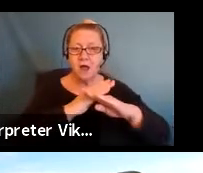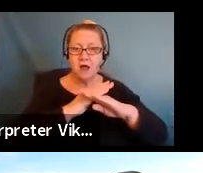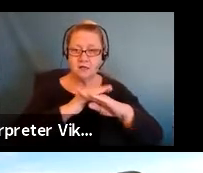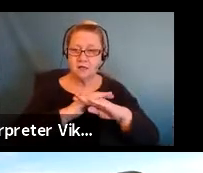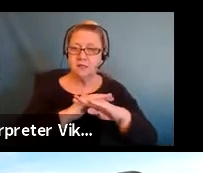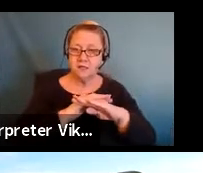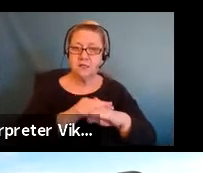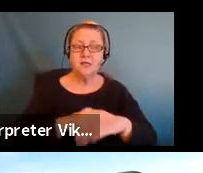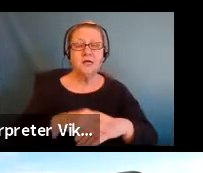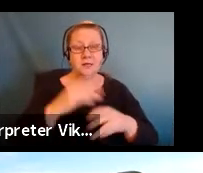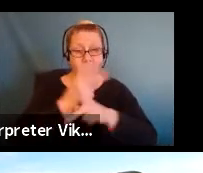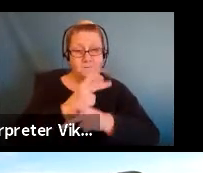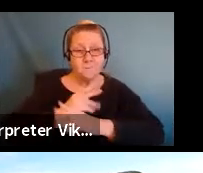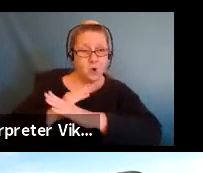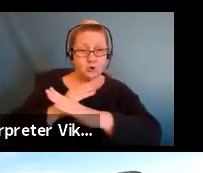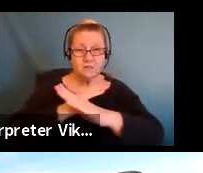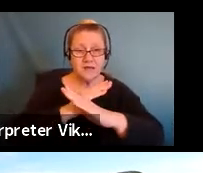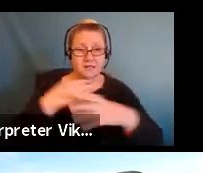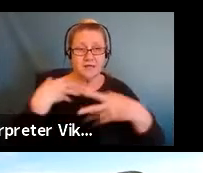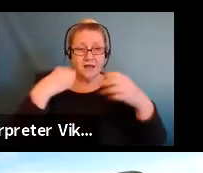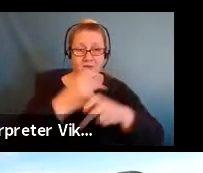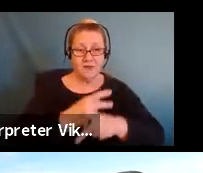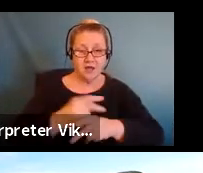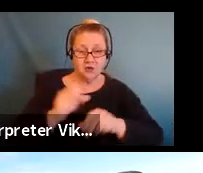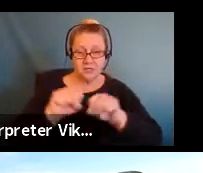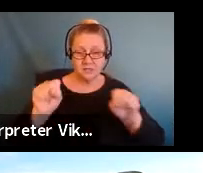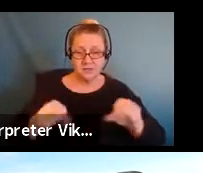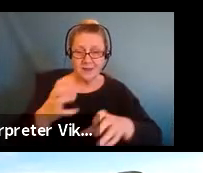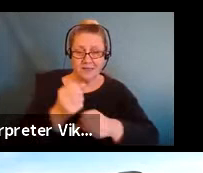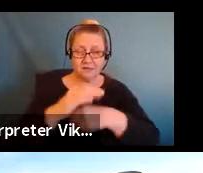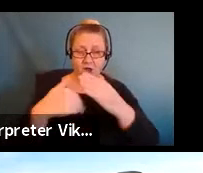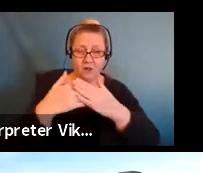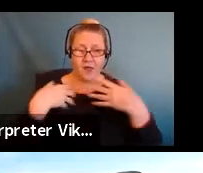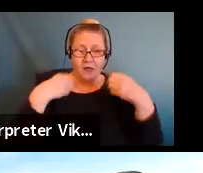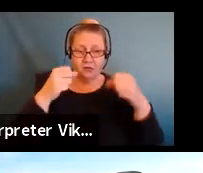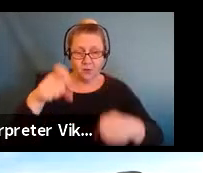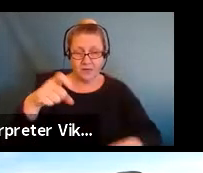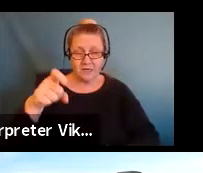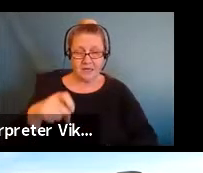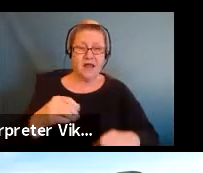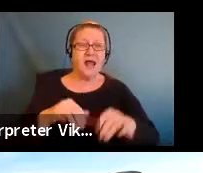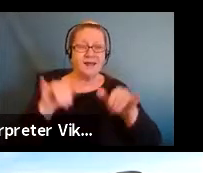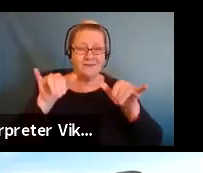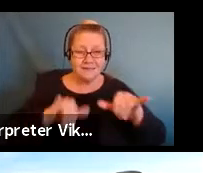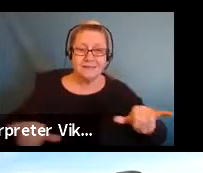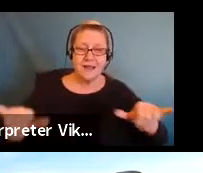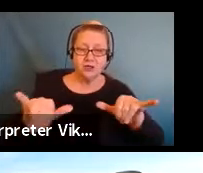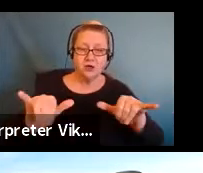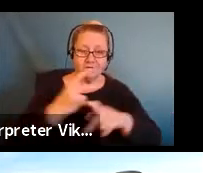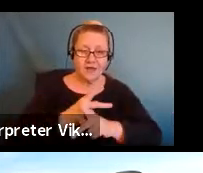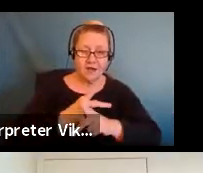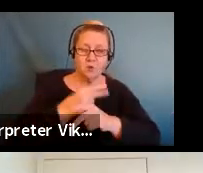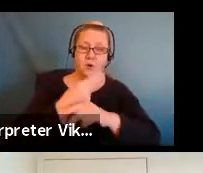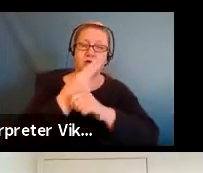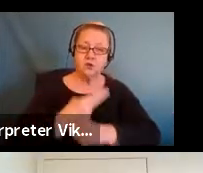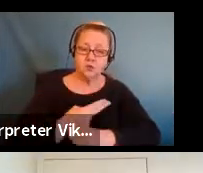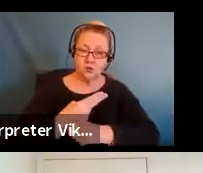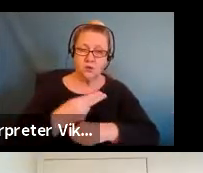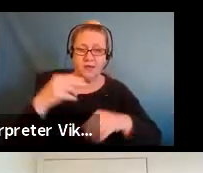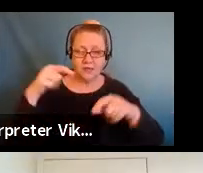protect our healthcare system so that all of us can get the care we need and get the standard of care we're used to in California moving